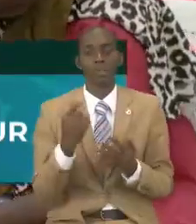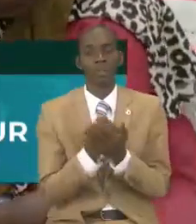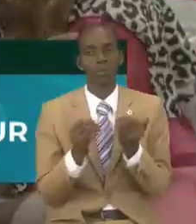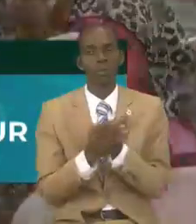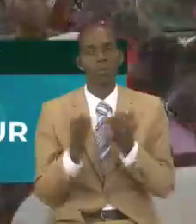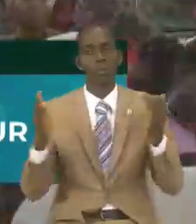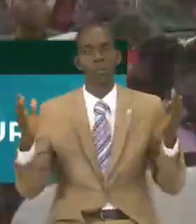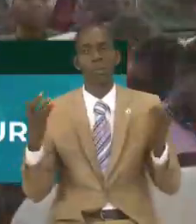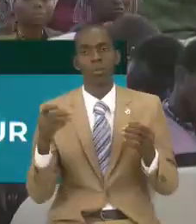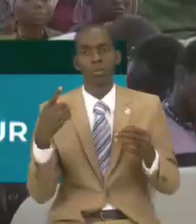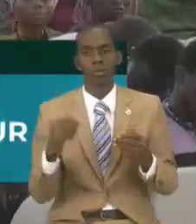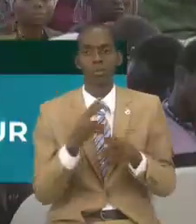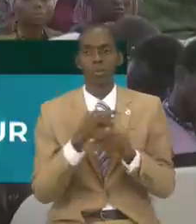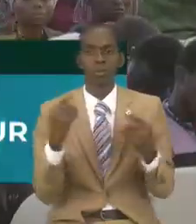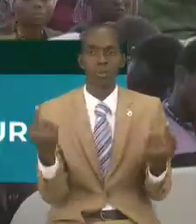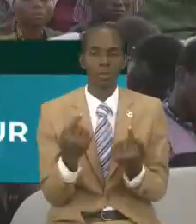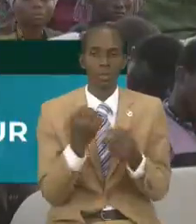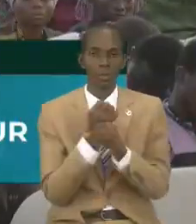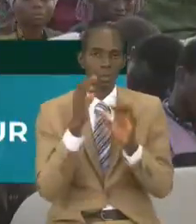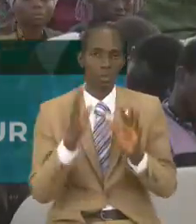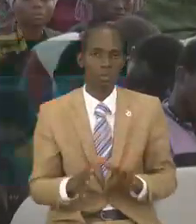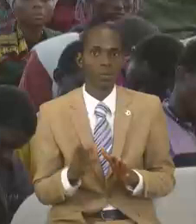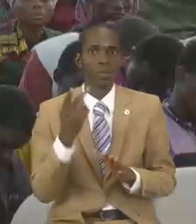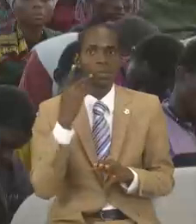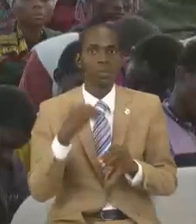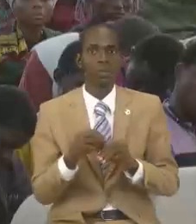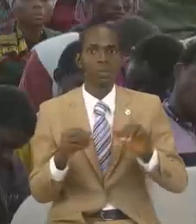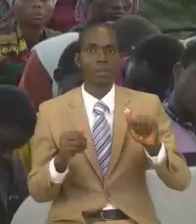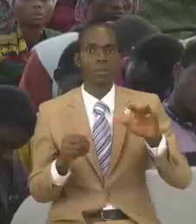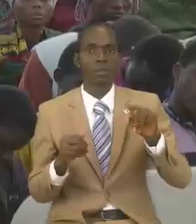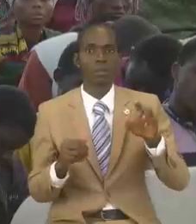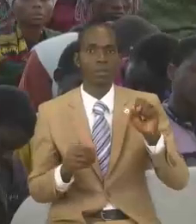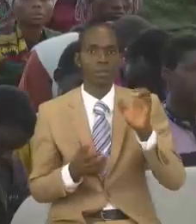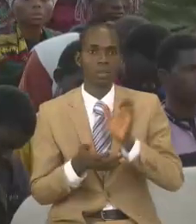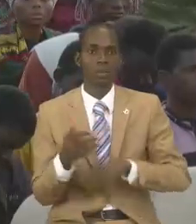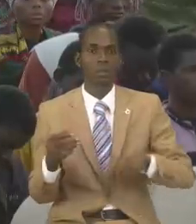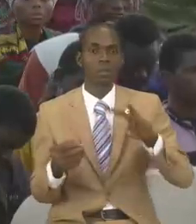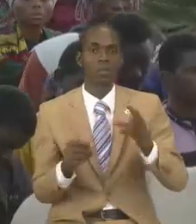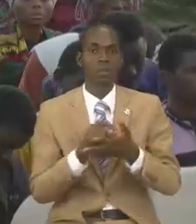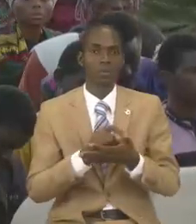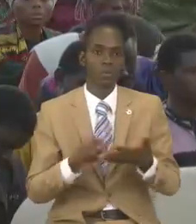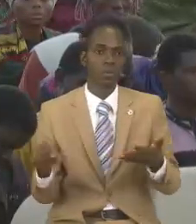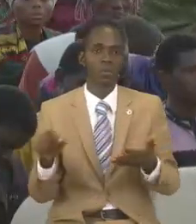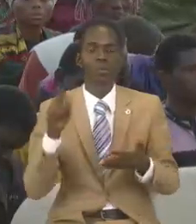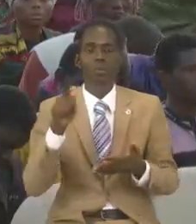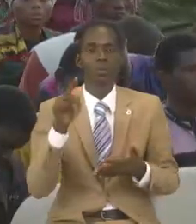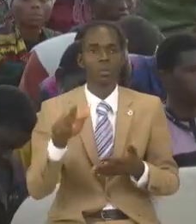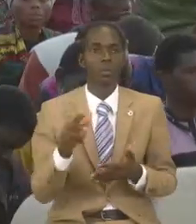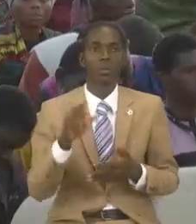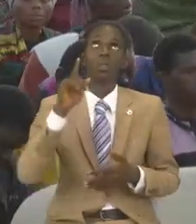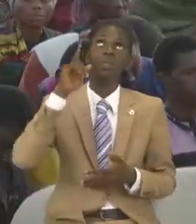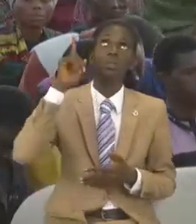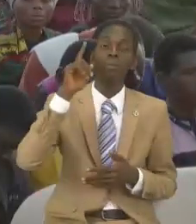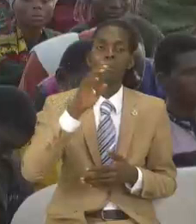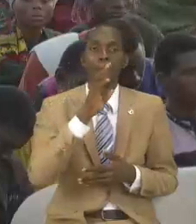2, reading from verse 23. Him being delivered by the